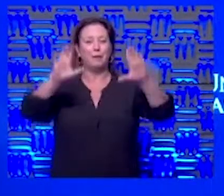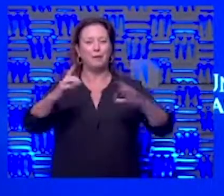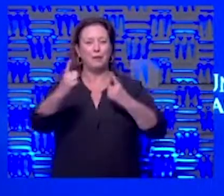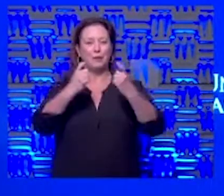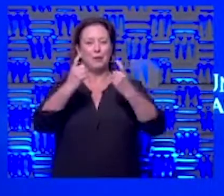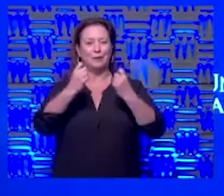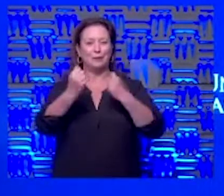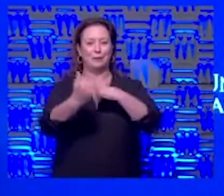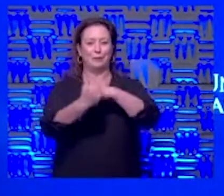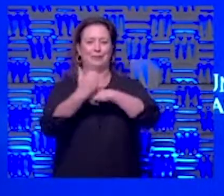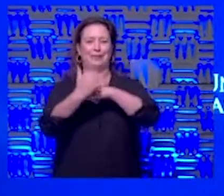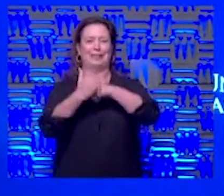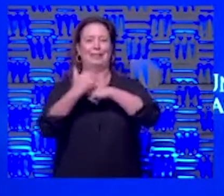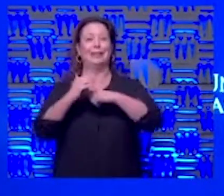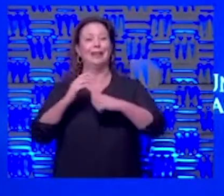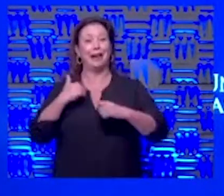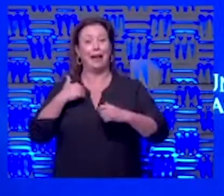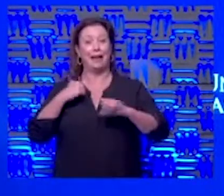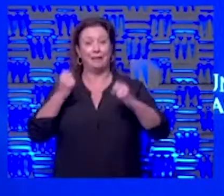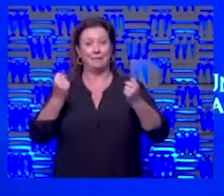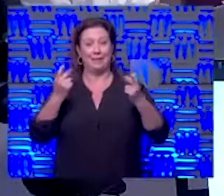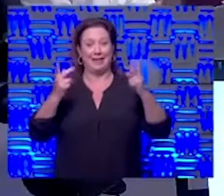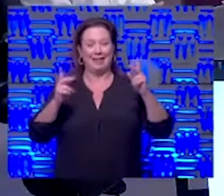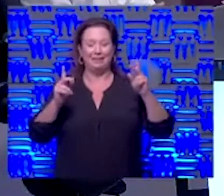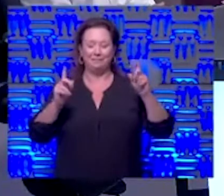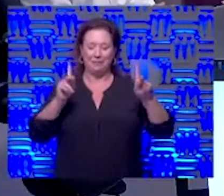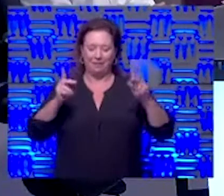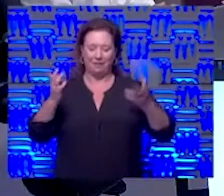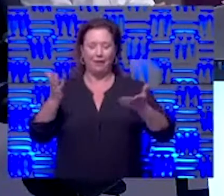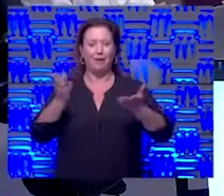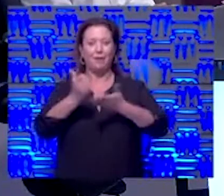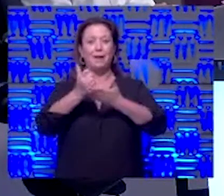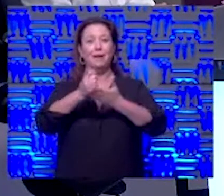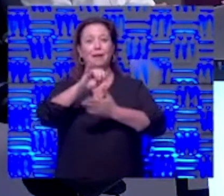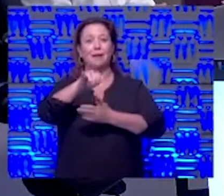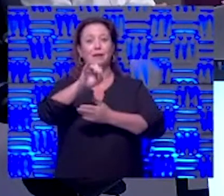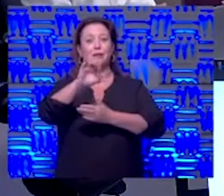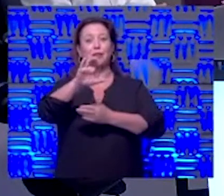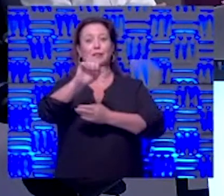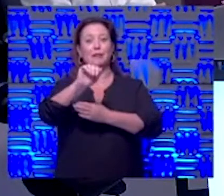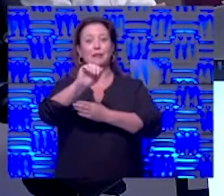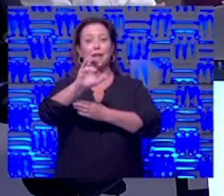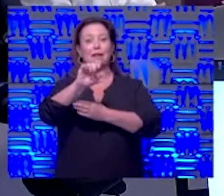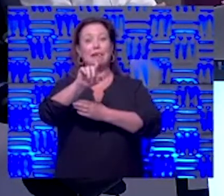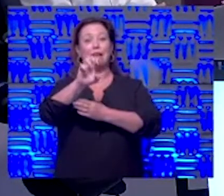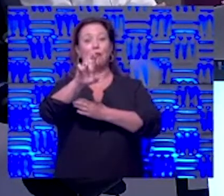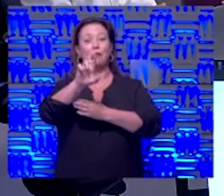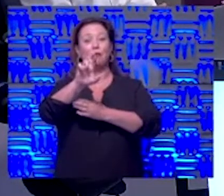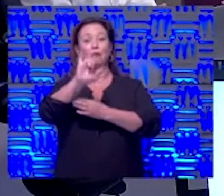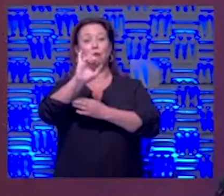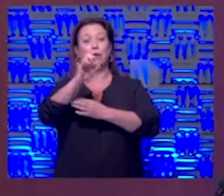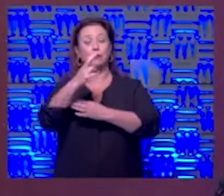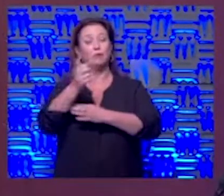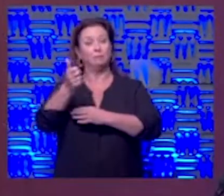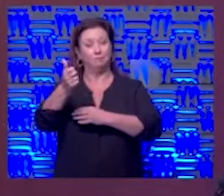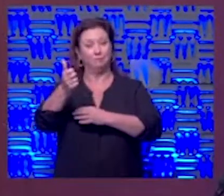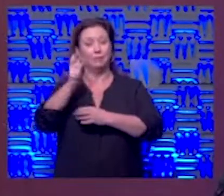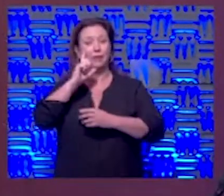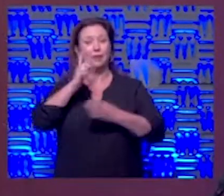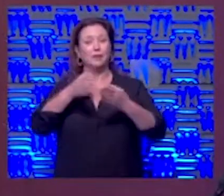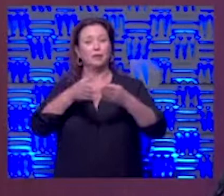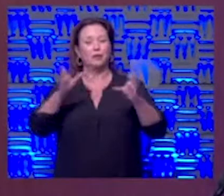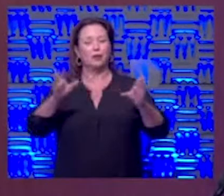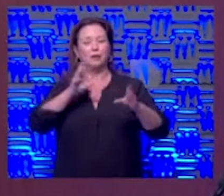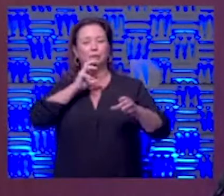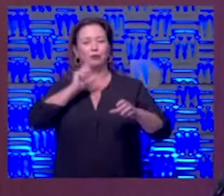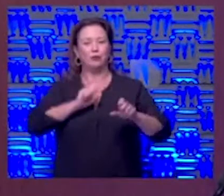questions that you send to us, but I have help. To my left, I have Dr. Jessica Kalender-Rich. She, as you know, is a general in